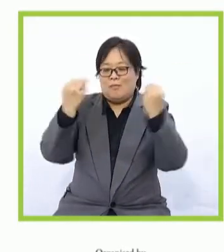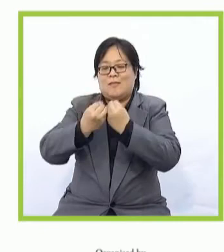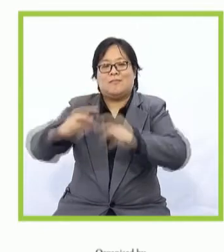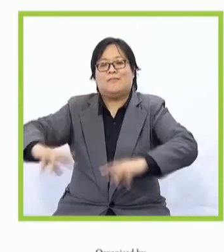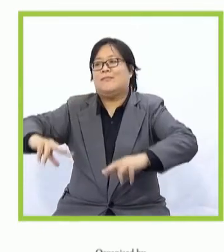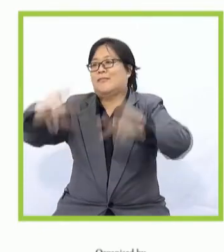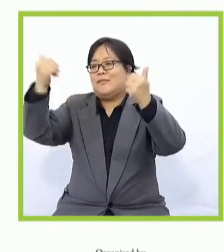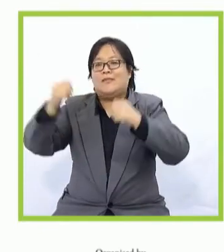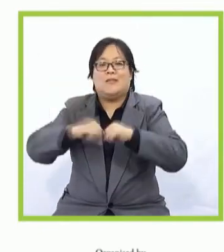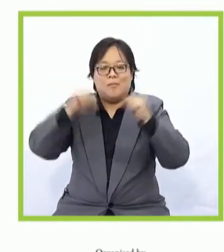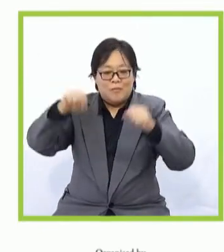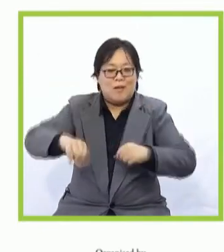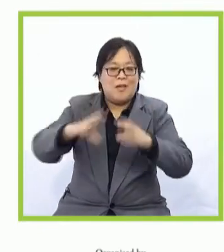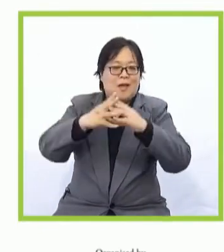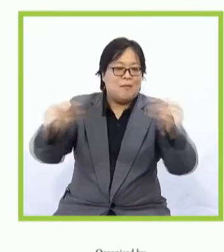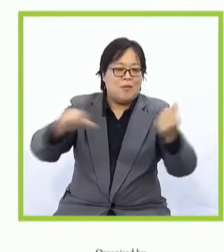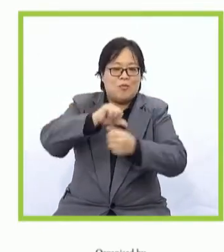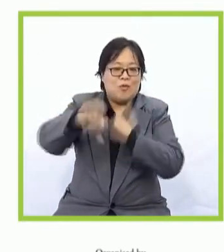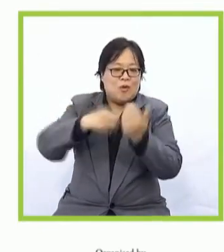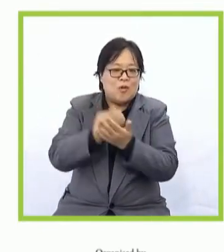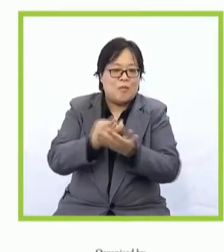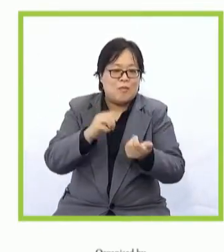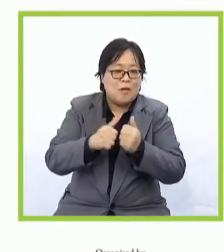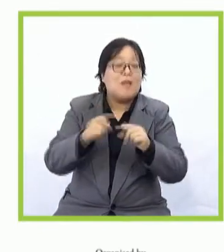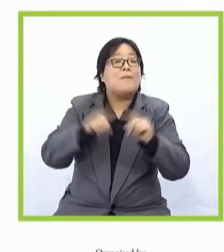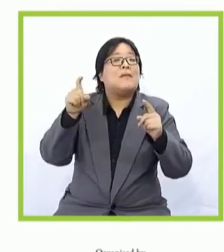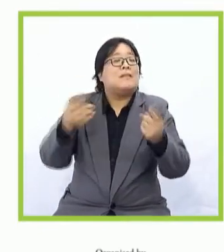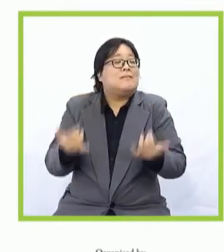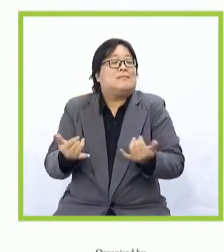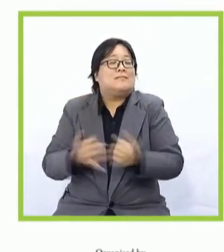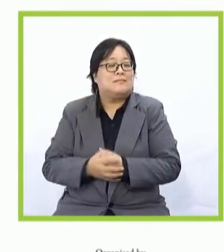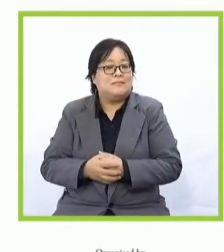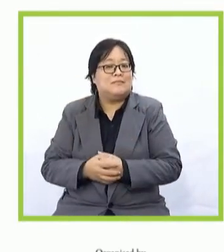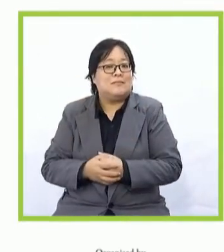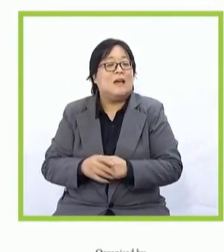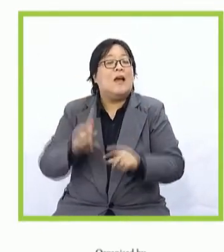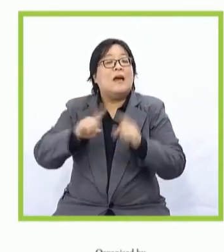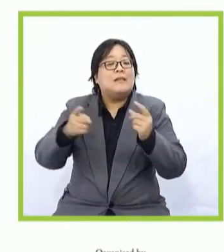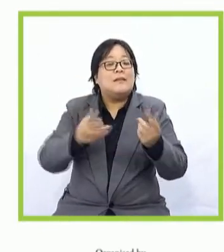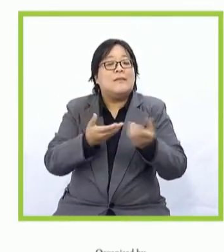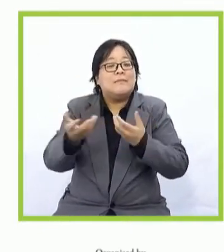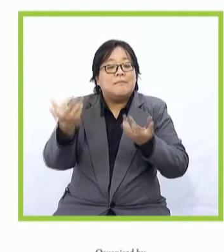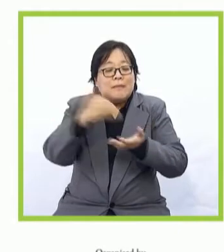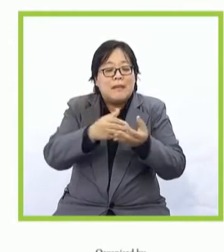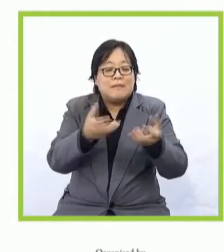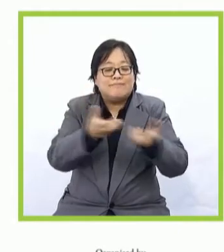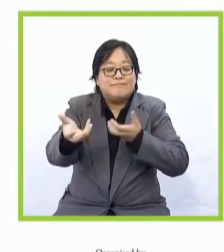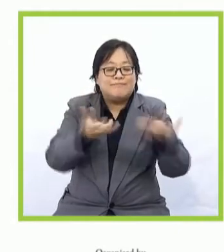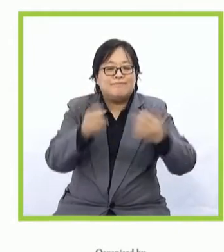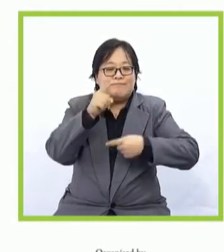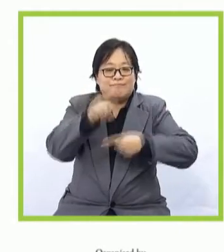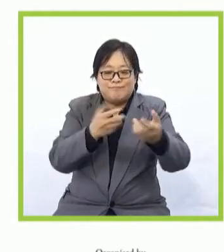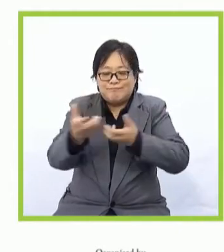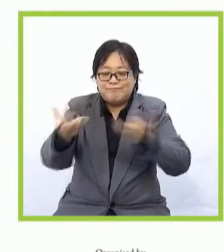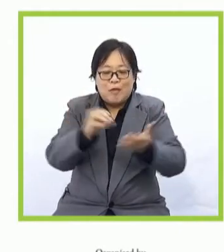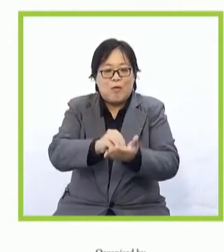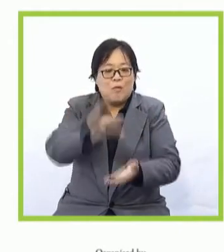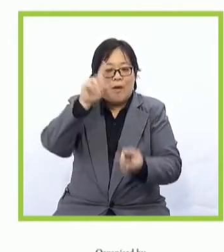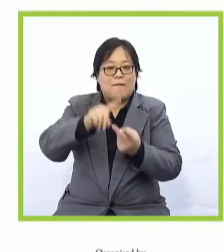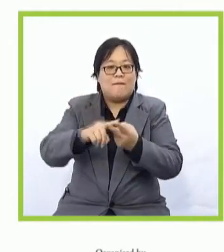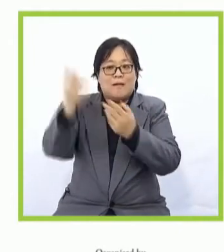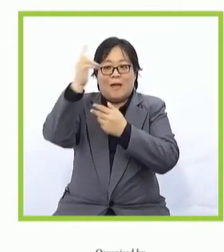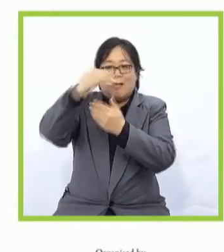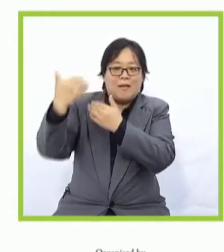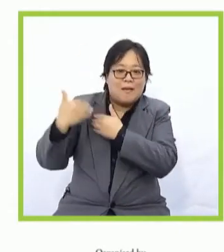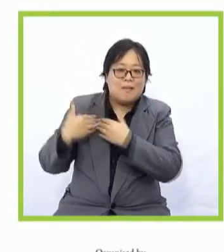the social and economic crisis that has come with COVID. Only the redistribution of wealth through tax-funded government action, accountable to